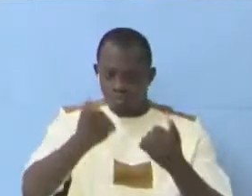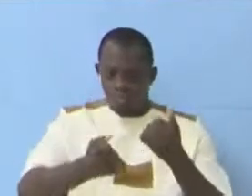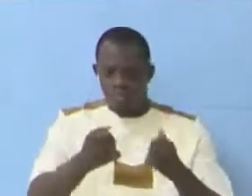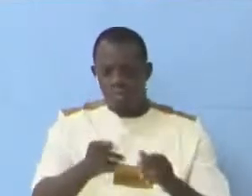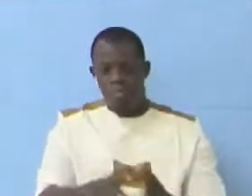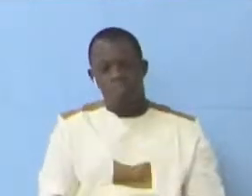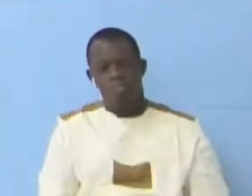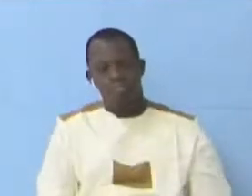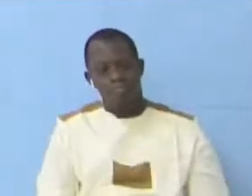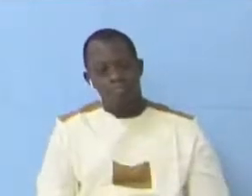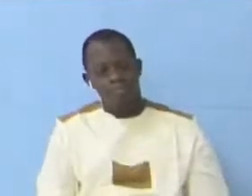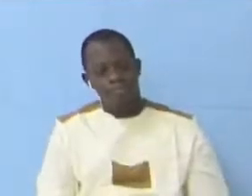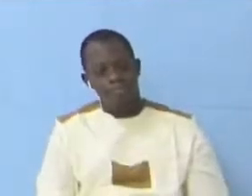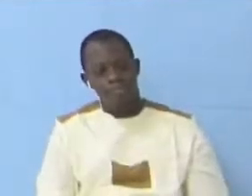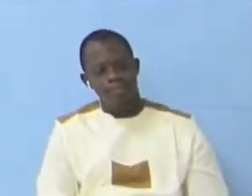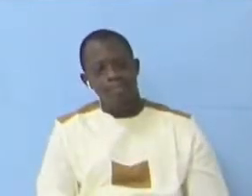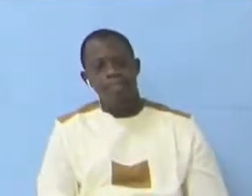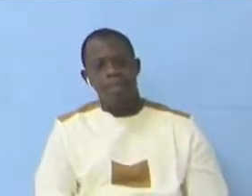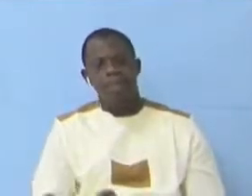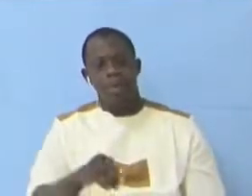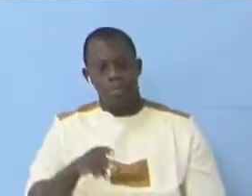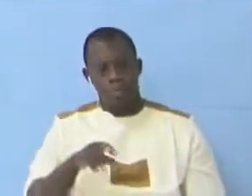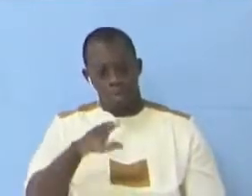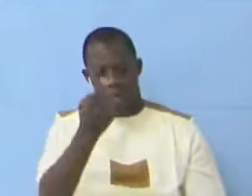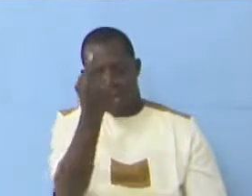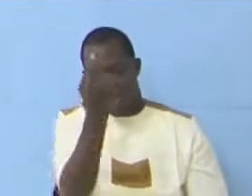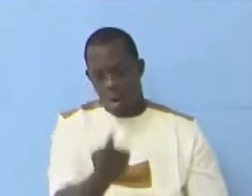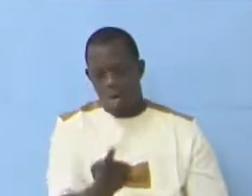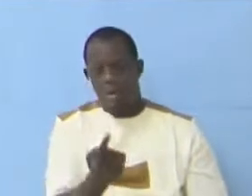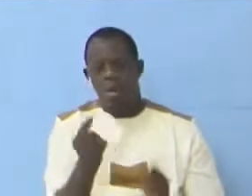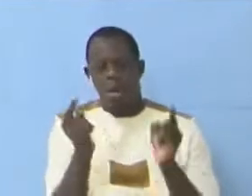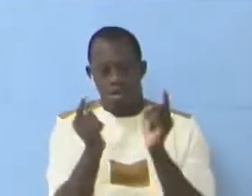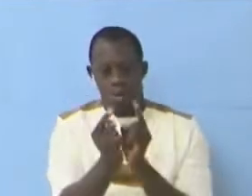vehicle. Came to me alone.